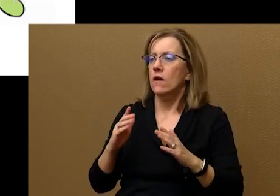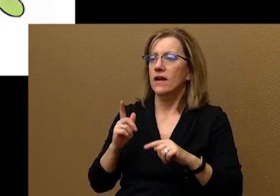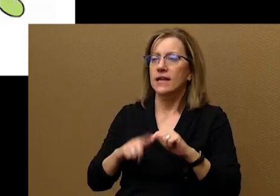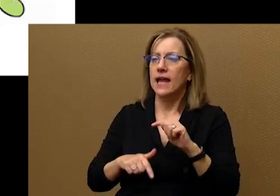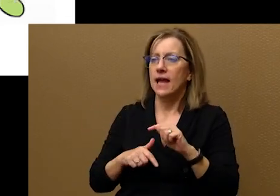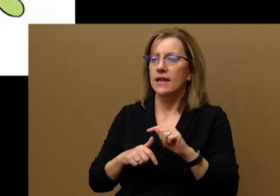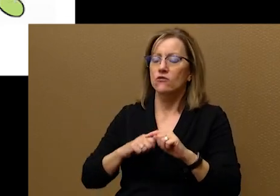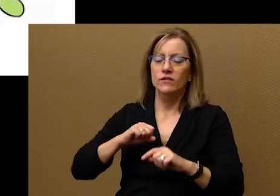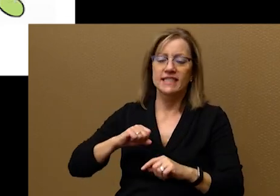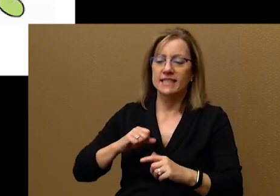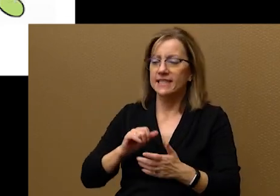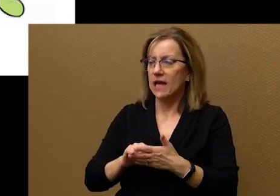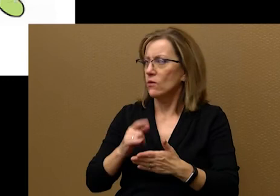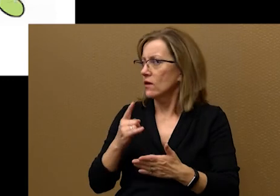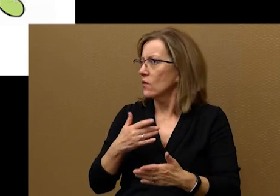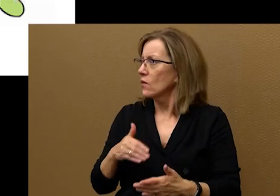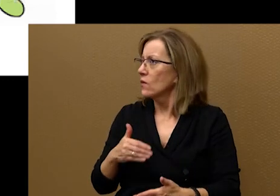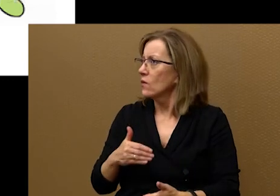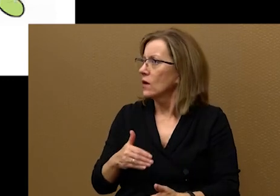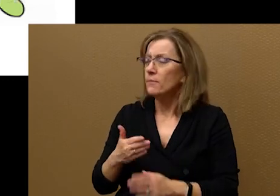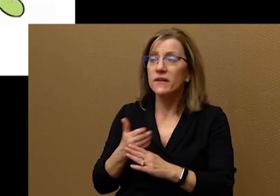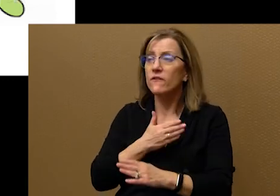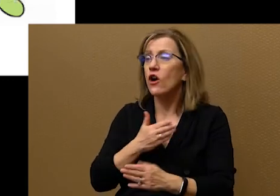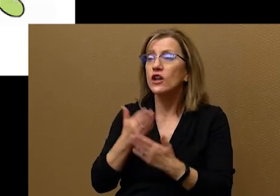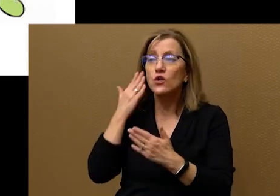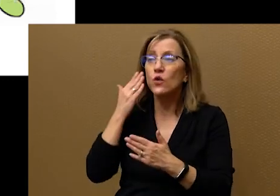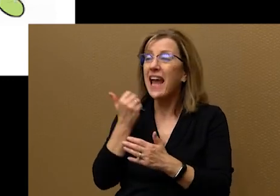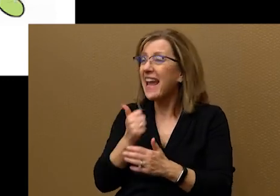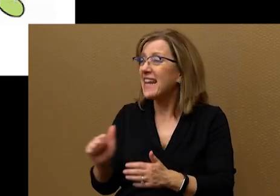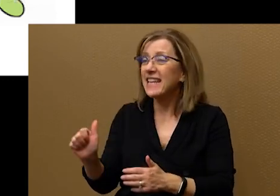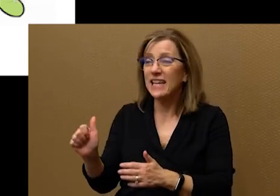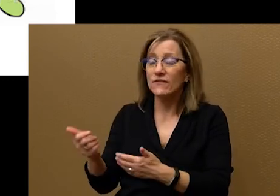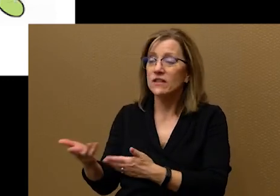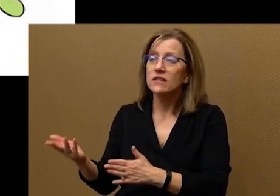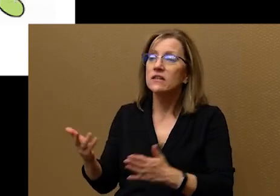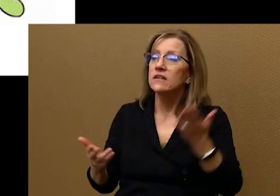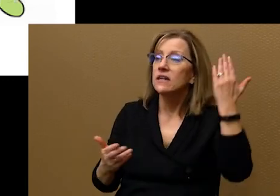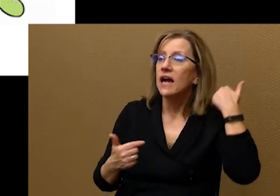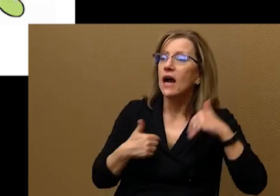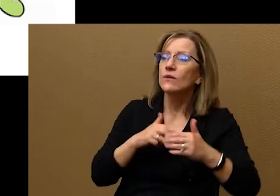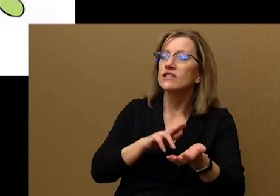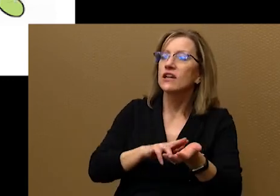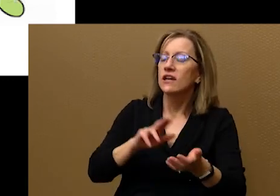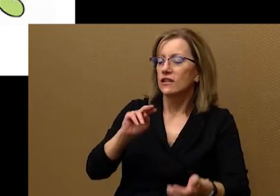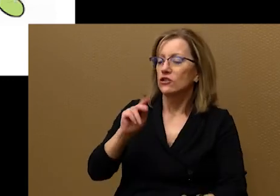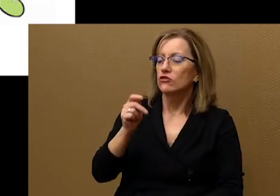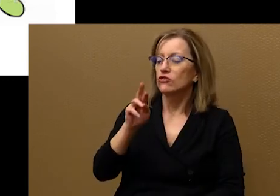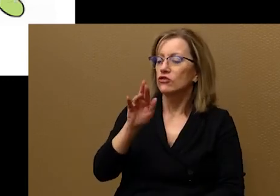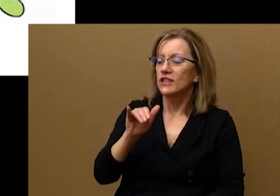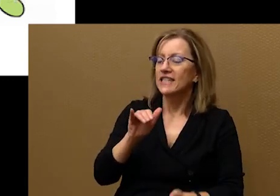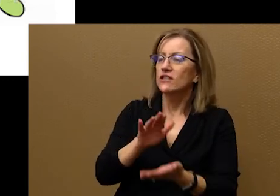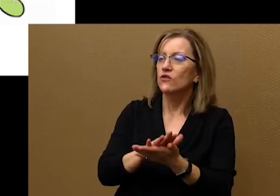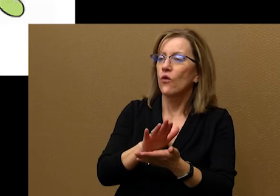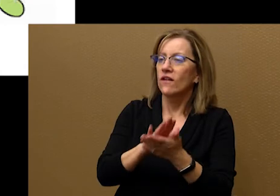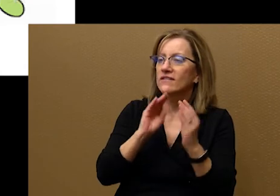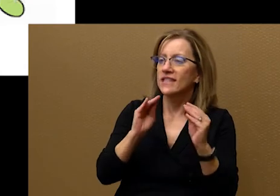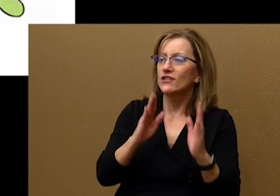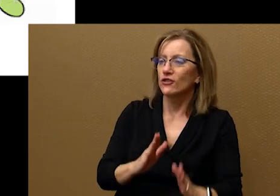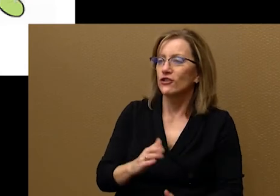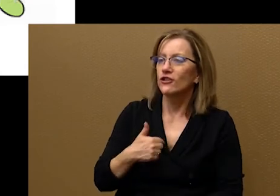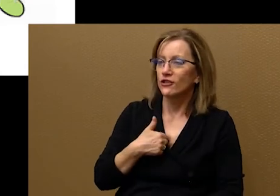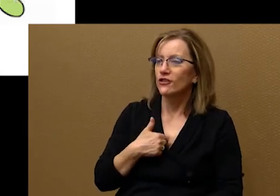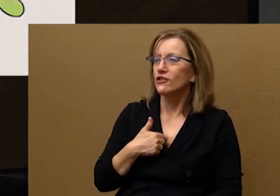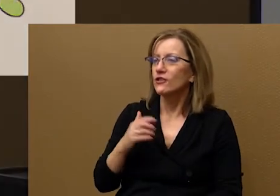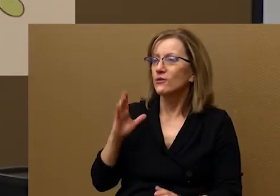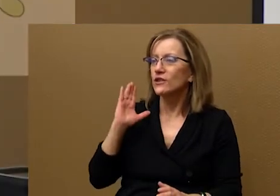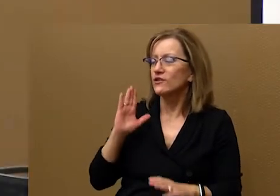many years ago, before I knew any of this. I was a nursery school teacher many, many years ago. And we used to do